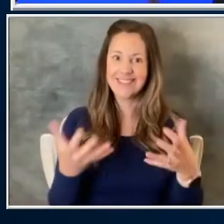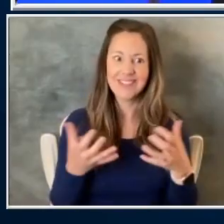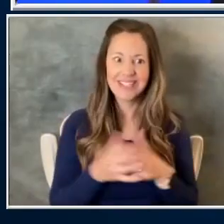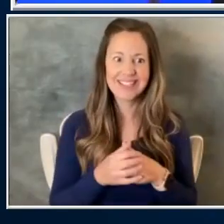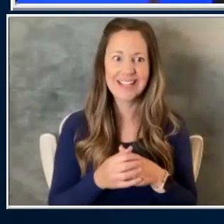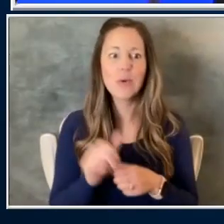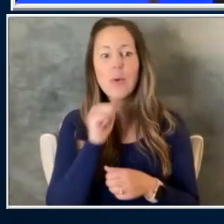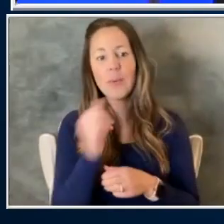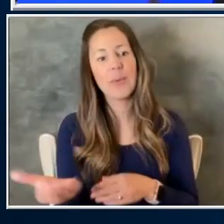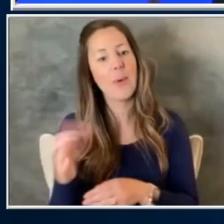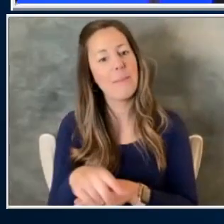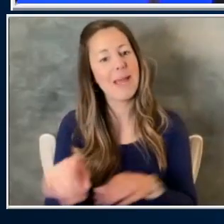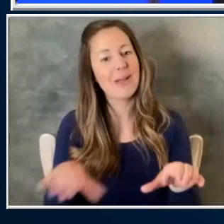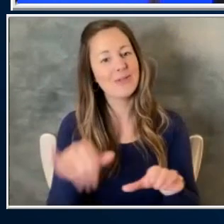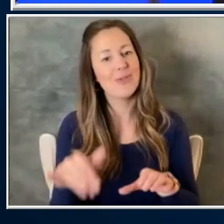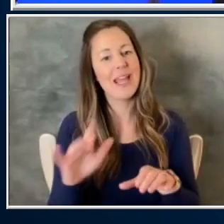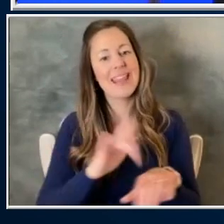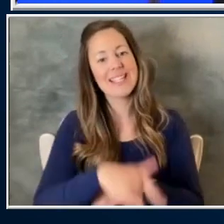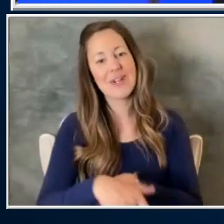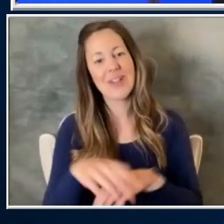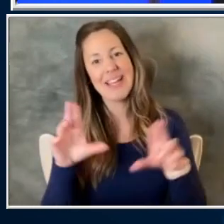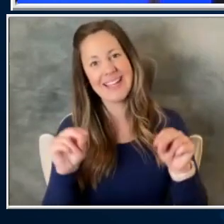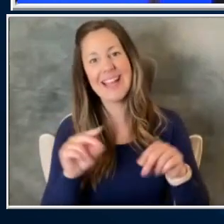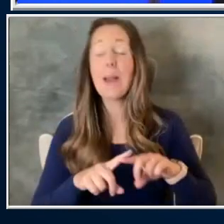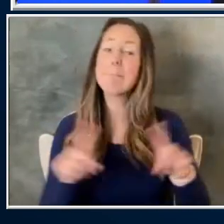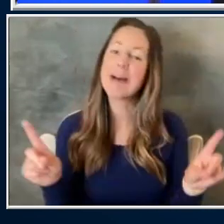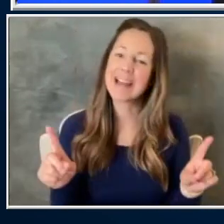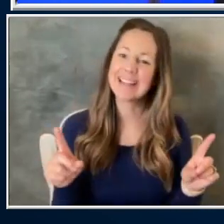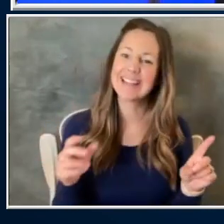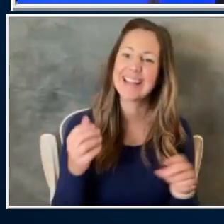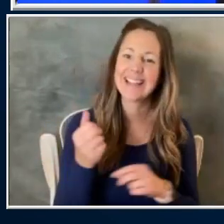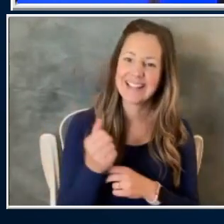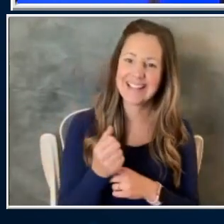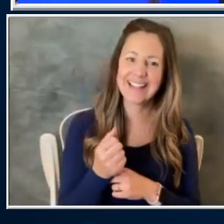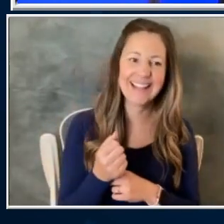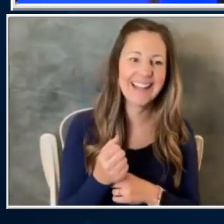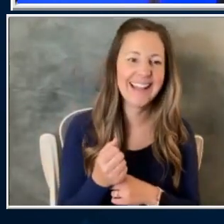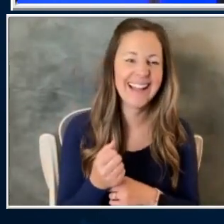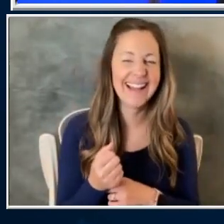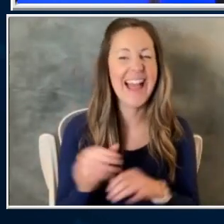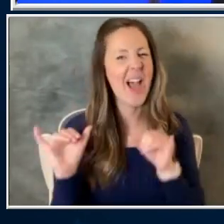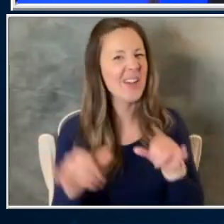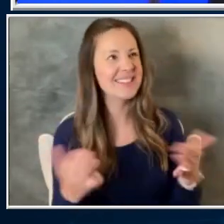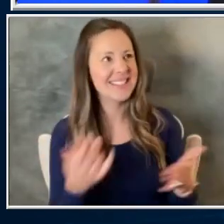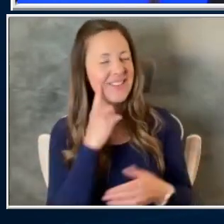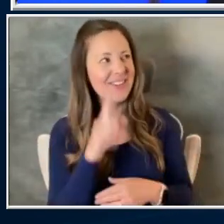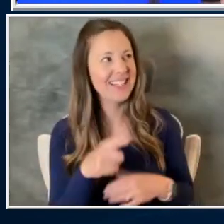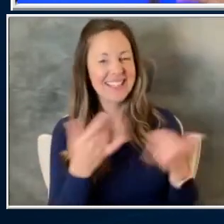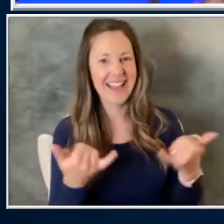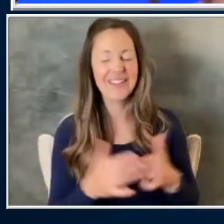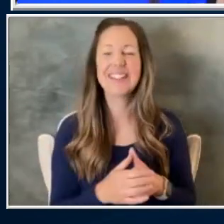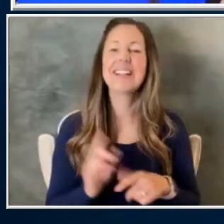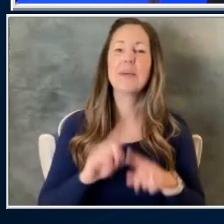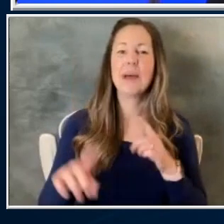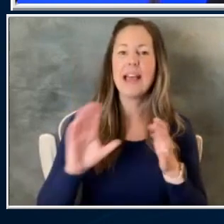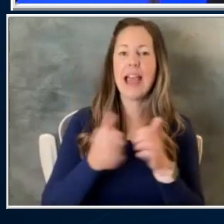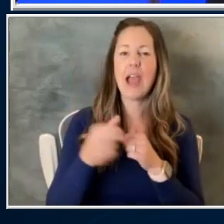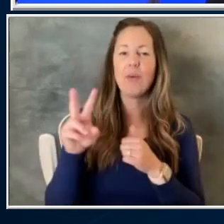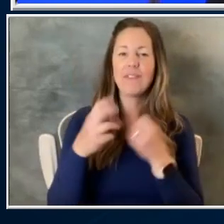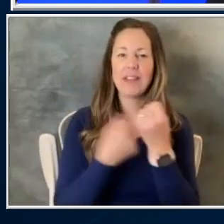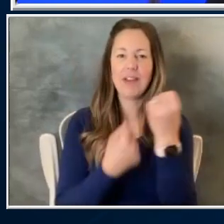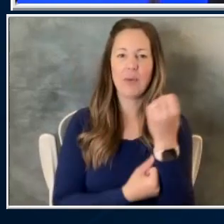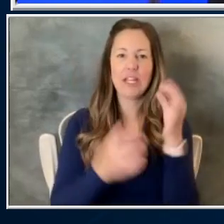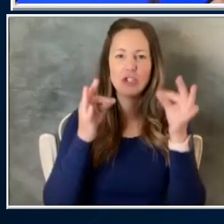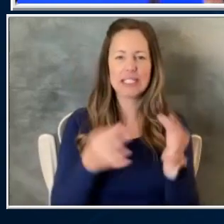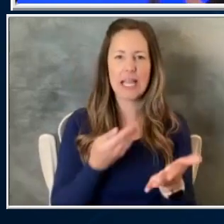you do that this early, but a couple more questions. I'll stay here for now. How does the V Foundation distribute those funds